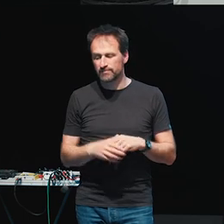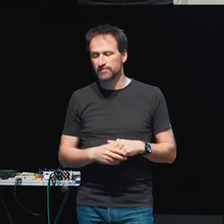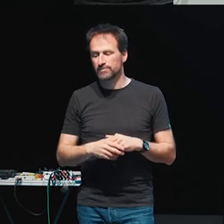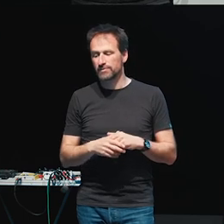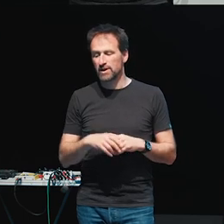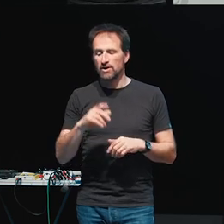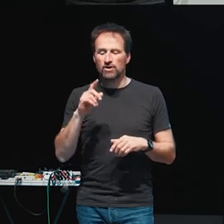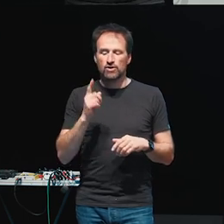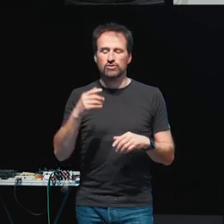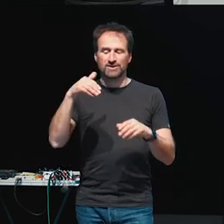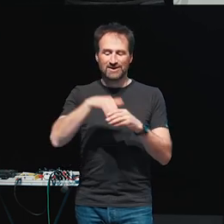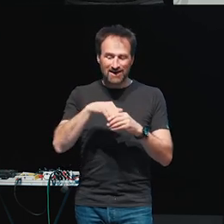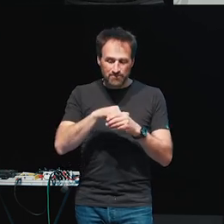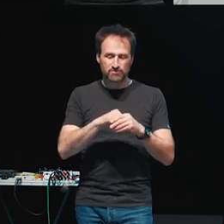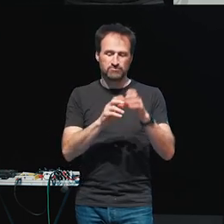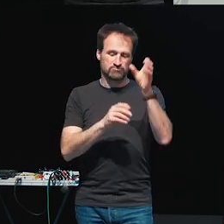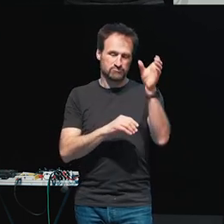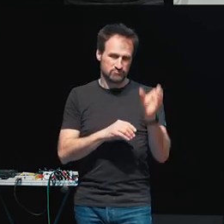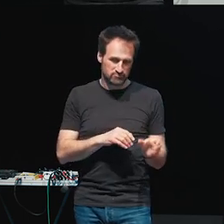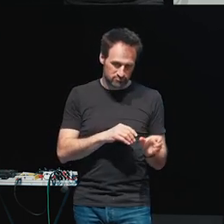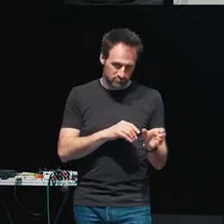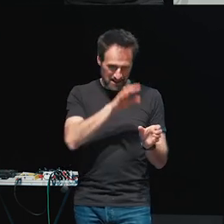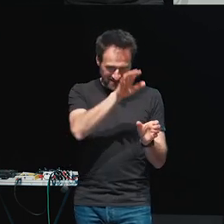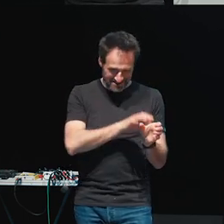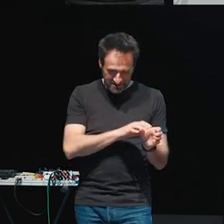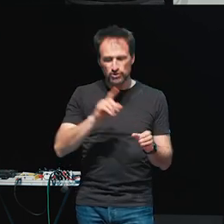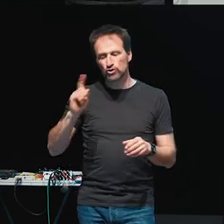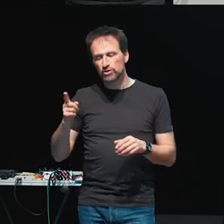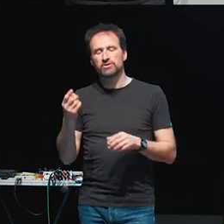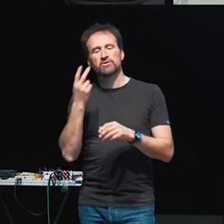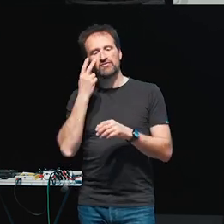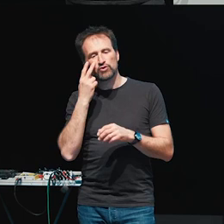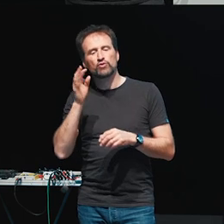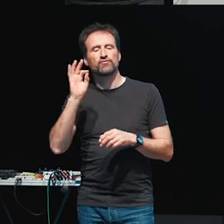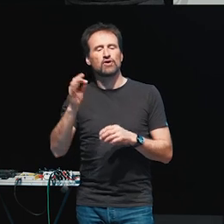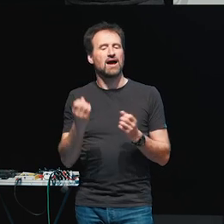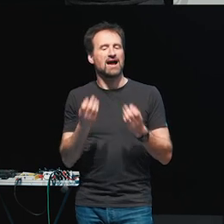component inside there and also a view for the active issue. And if we look closely